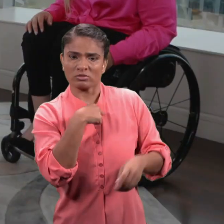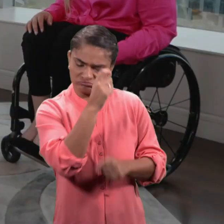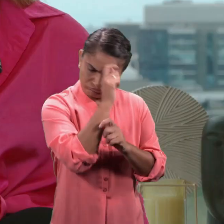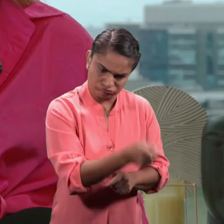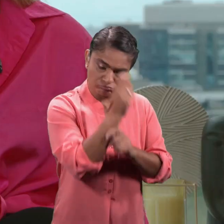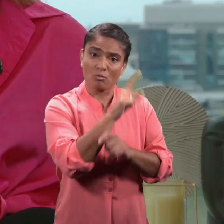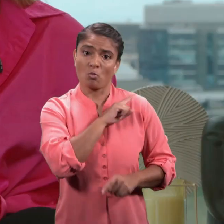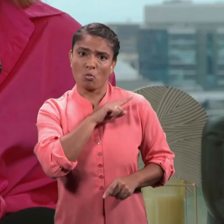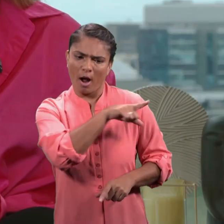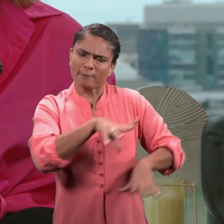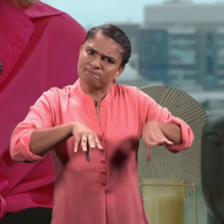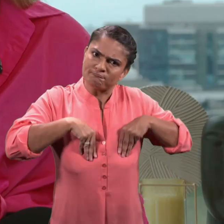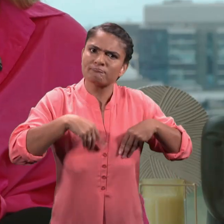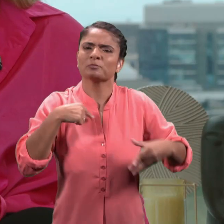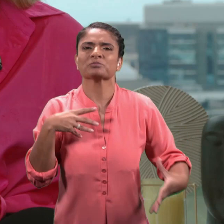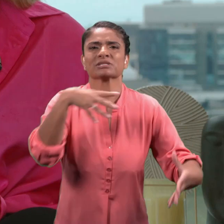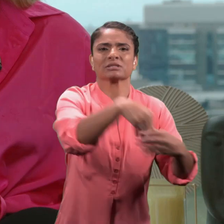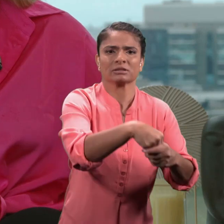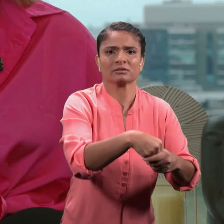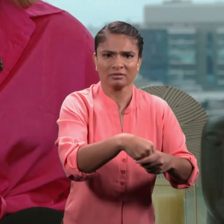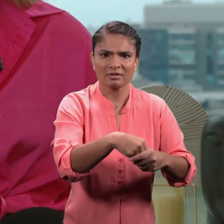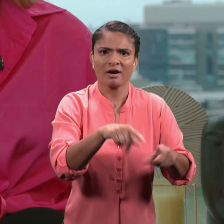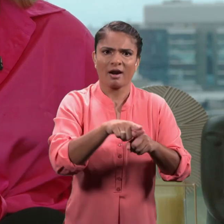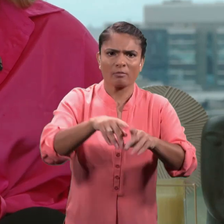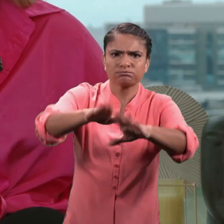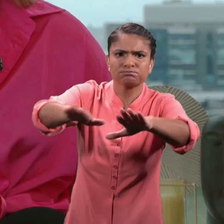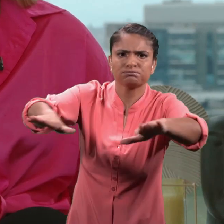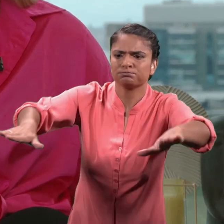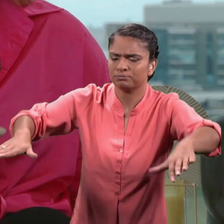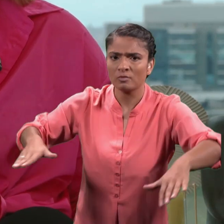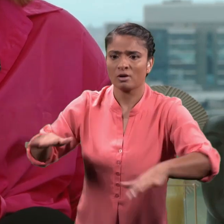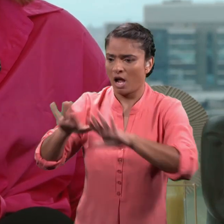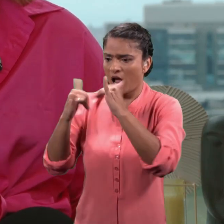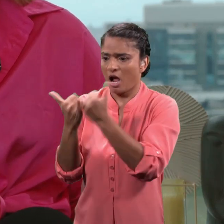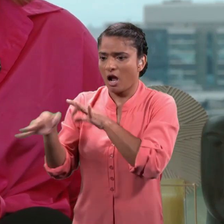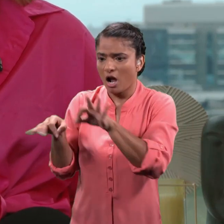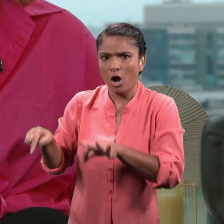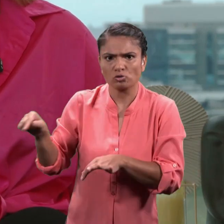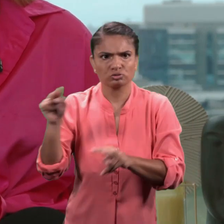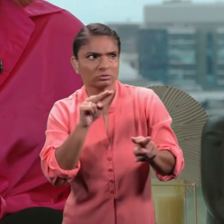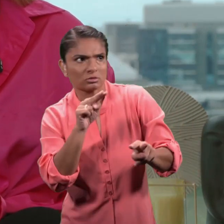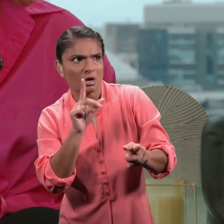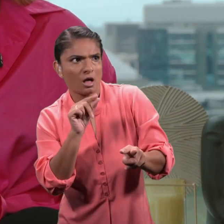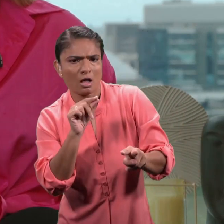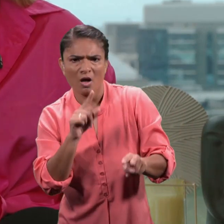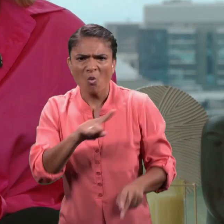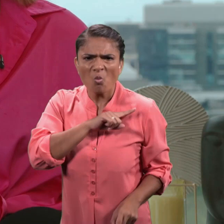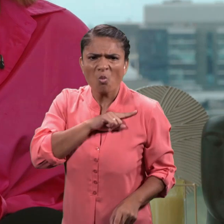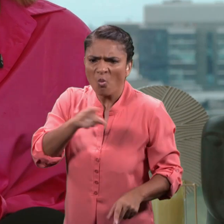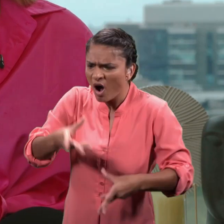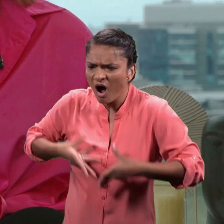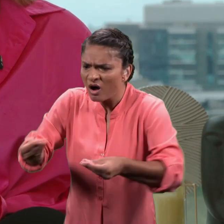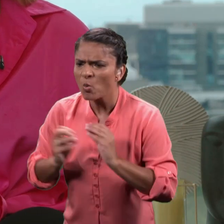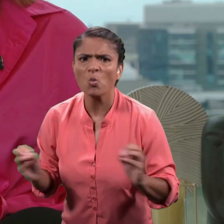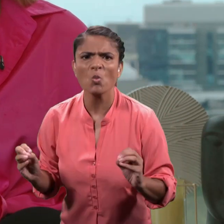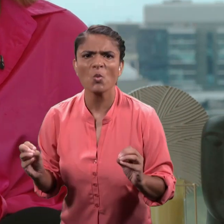respect for Ice Models that took me on board, and it's actually a cry out as well to every other agency in the country, like, Sure why is. are you